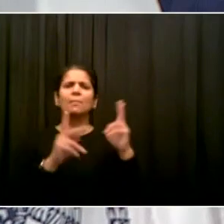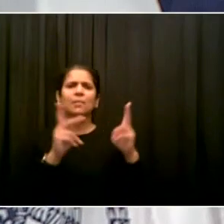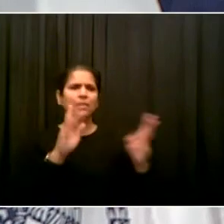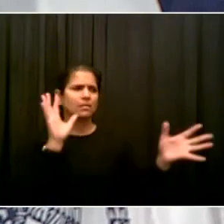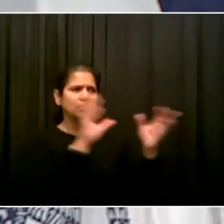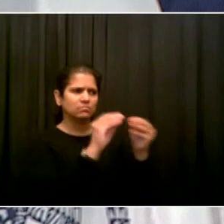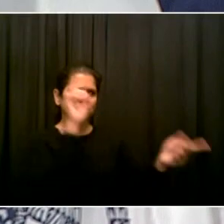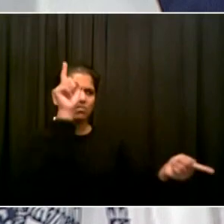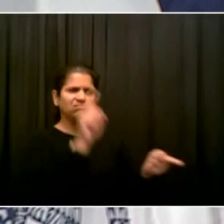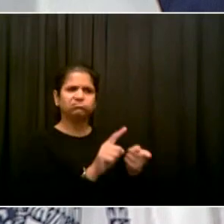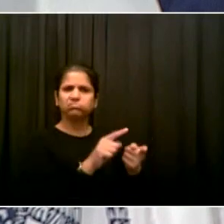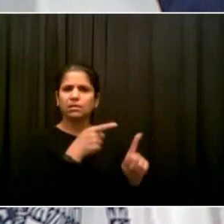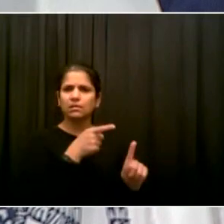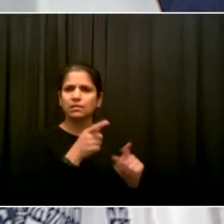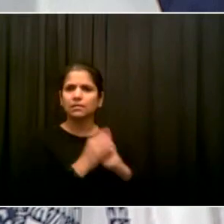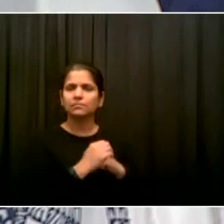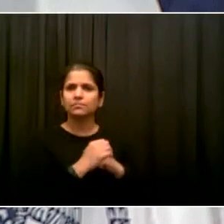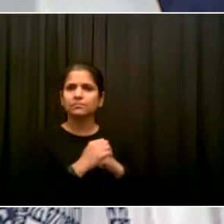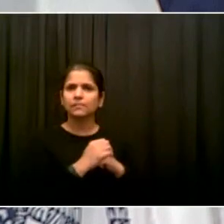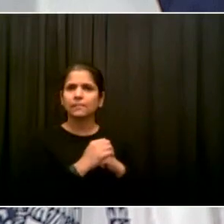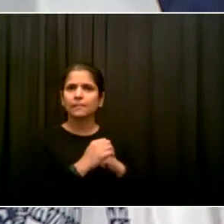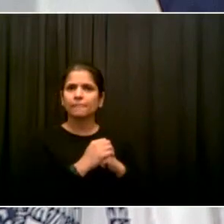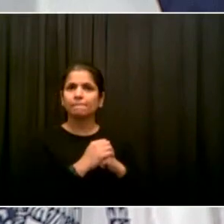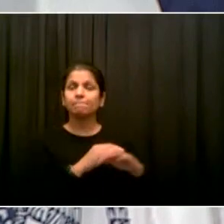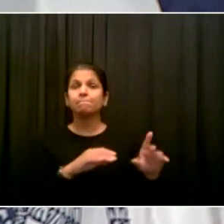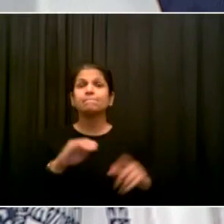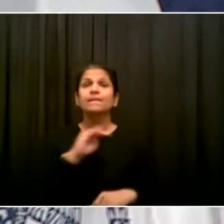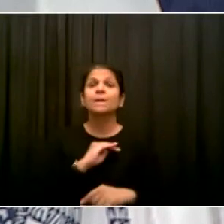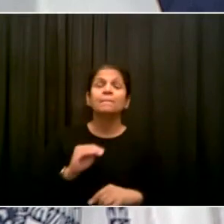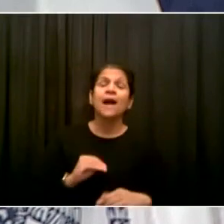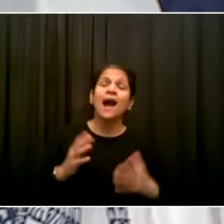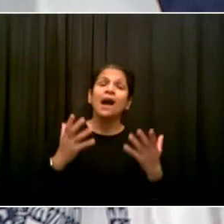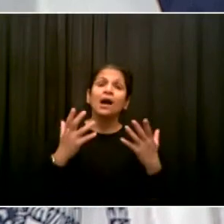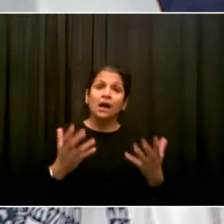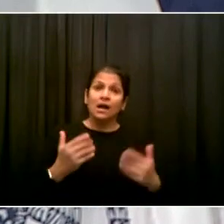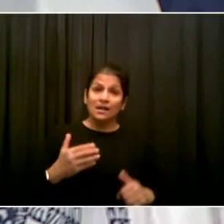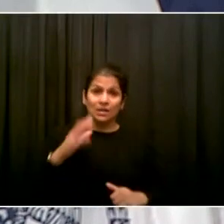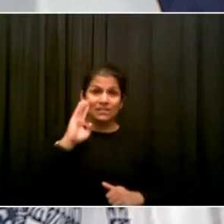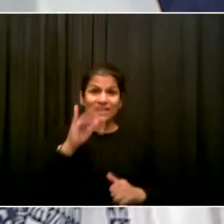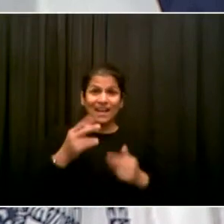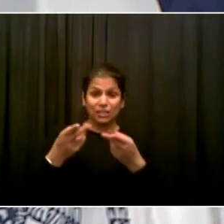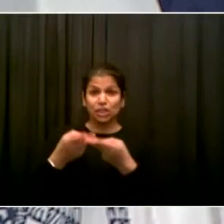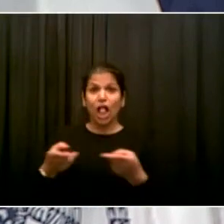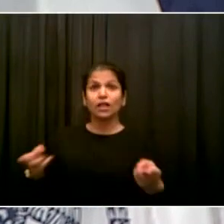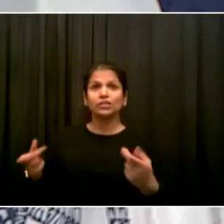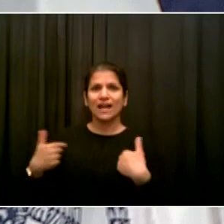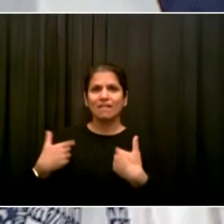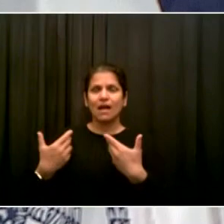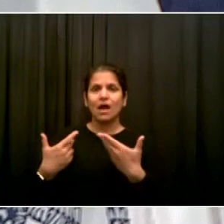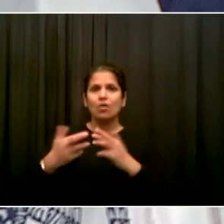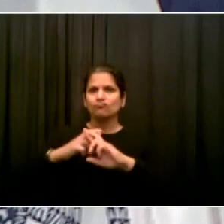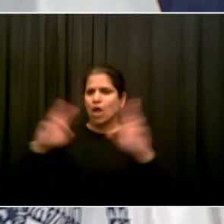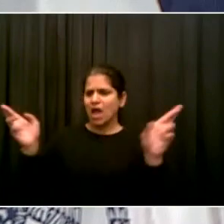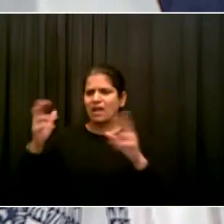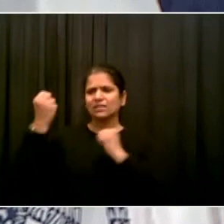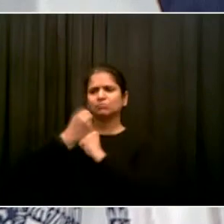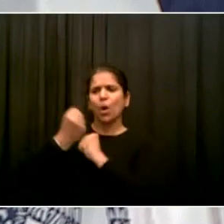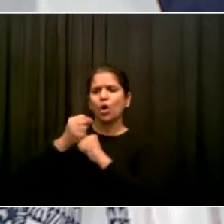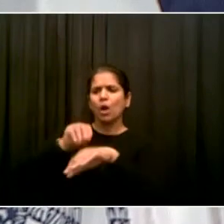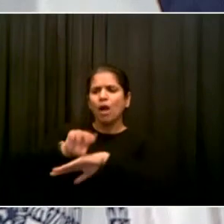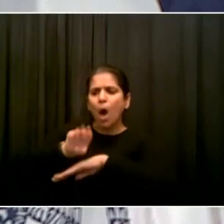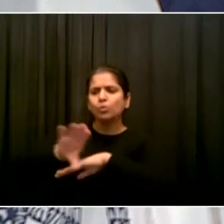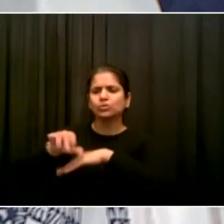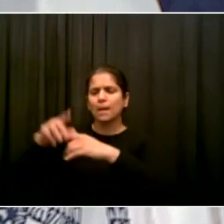the shelter system is built with supports in place, and it's what we want to get back to. It's the whole idea